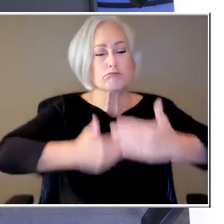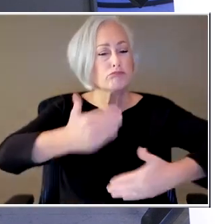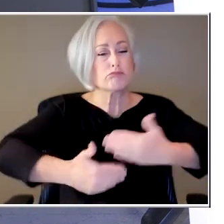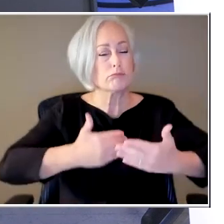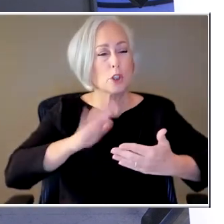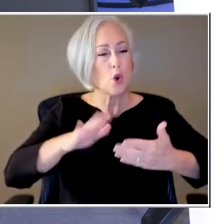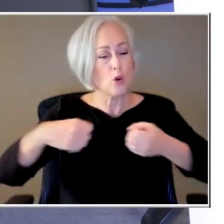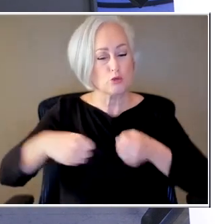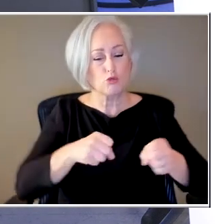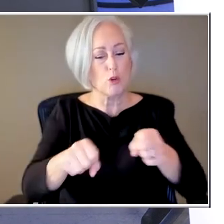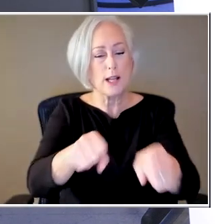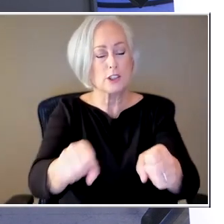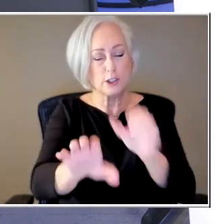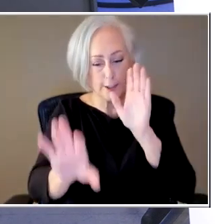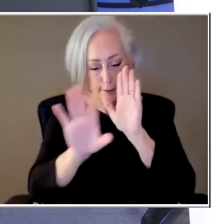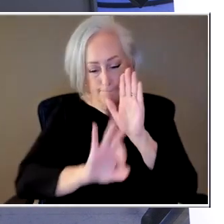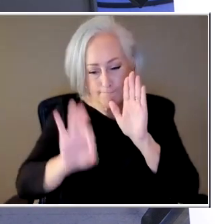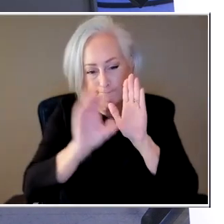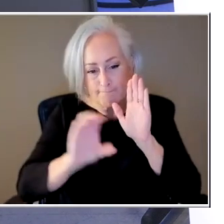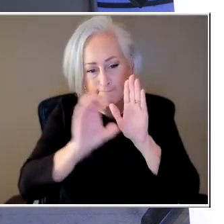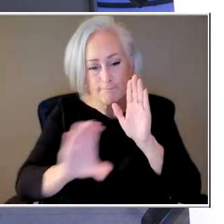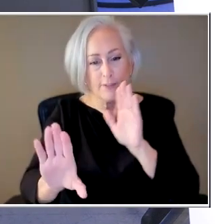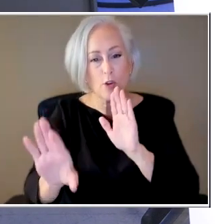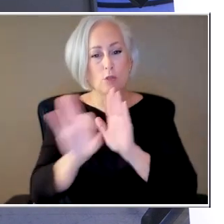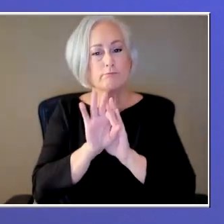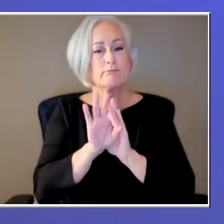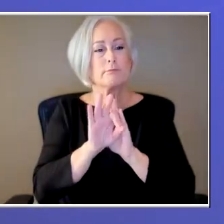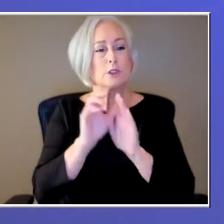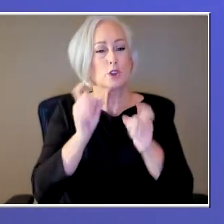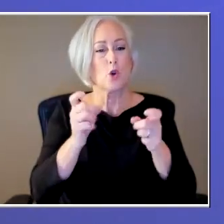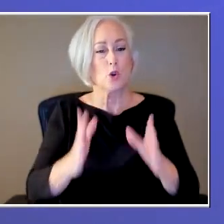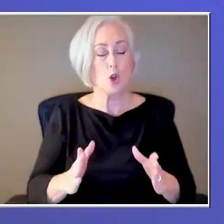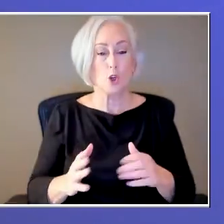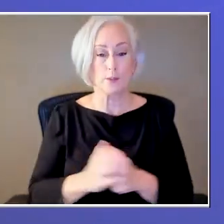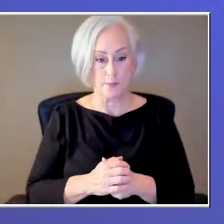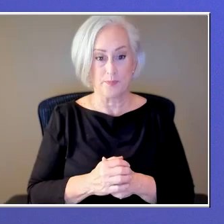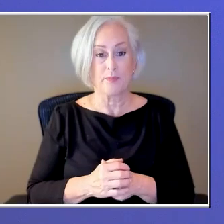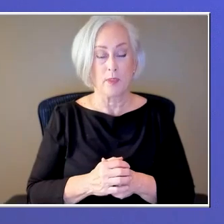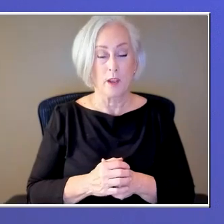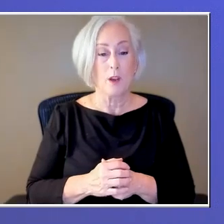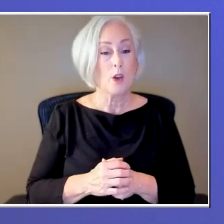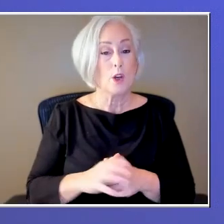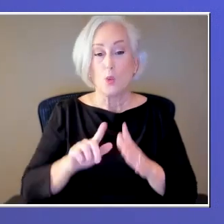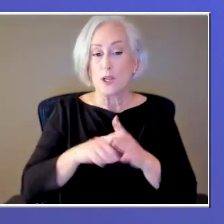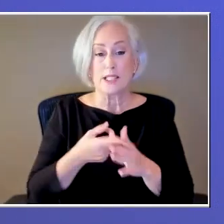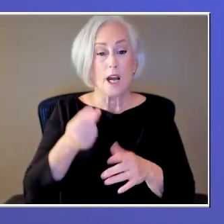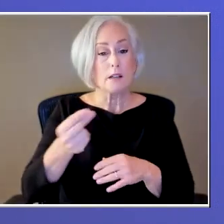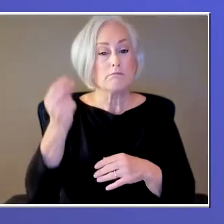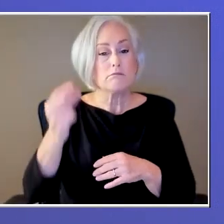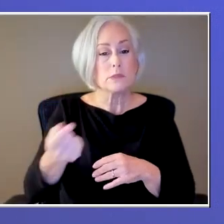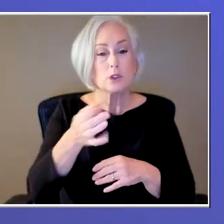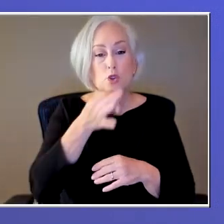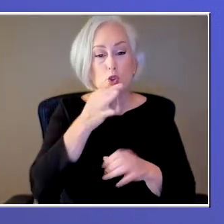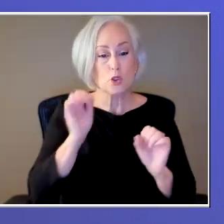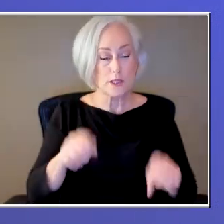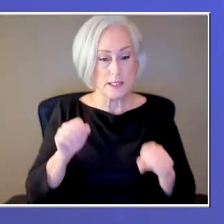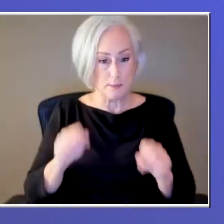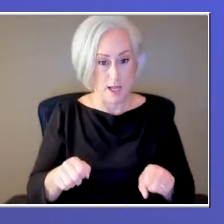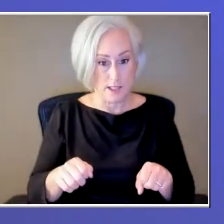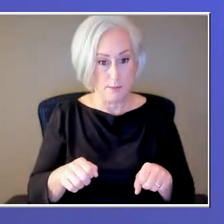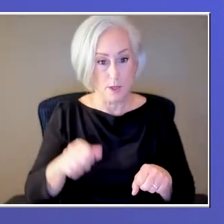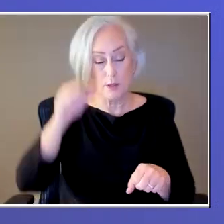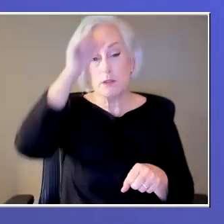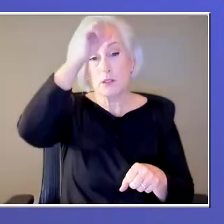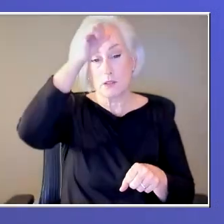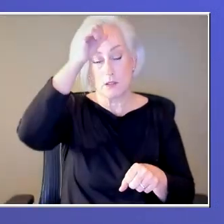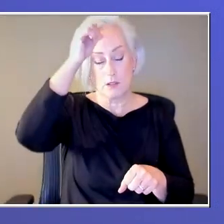the right donor for these patients? Well, we want to begin that search just as soon as we possibly can. So we're often going